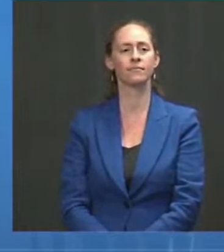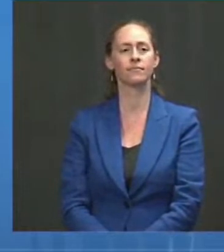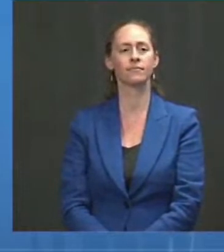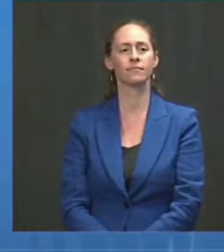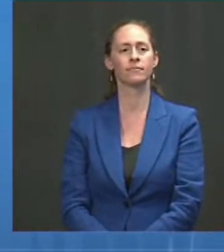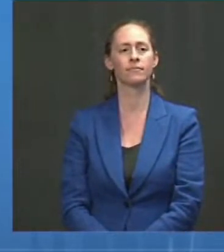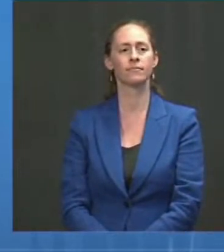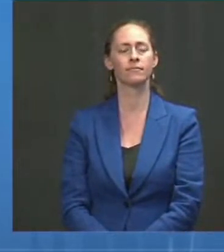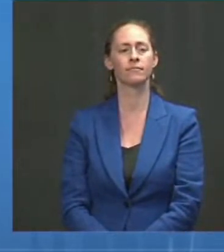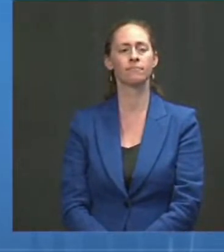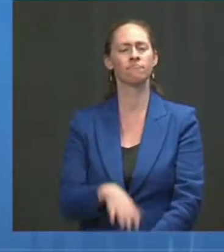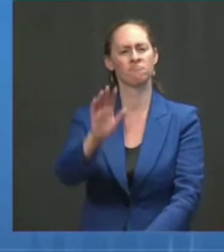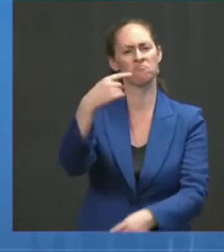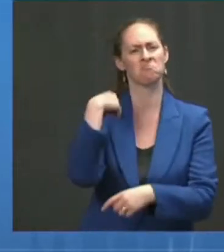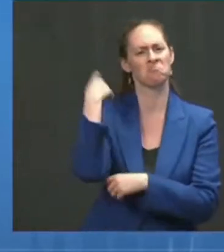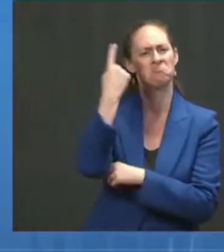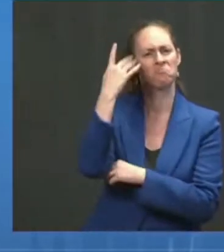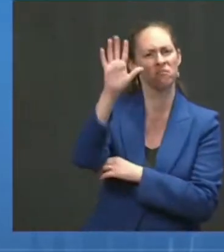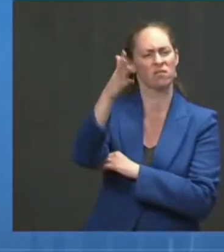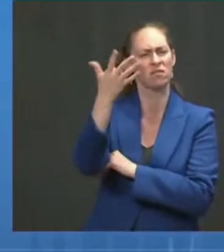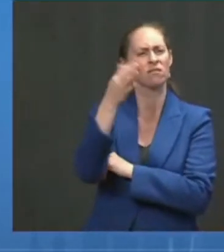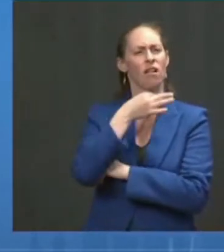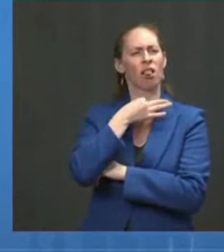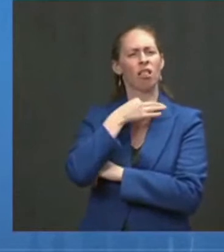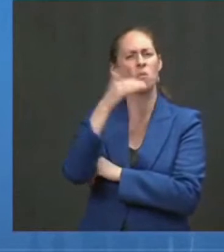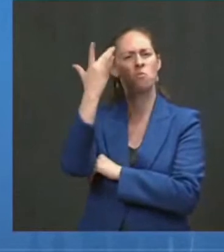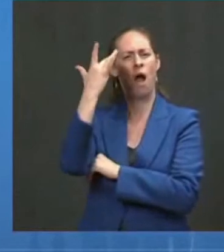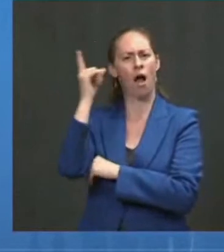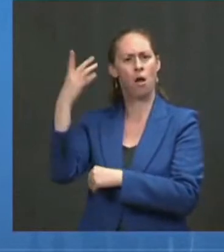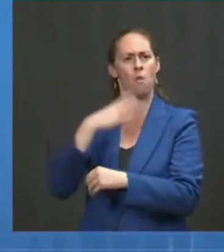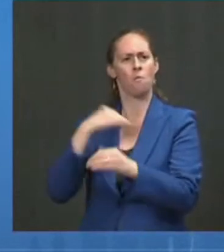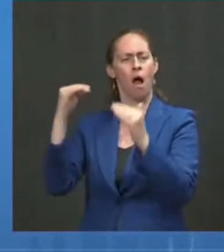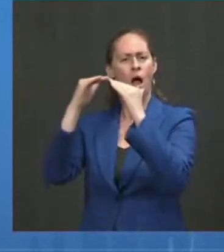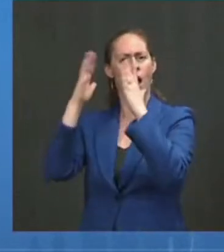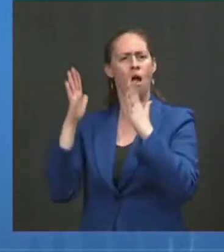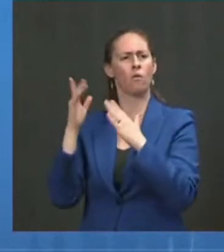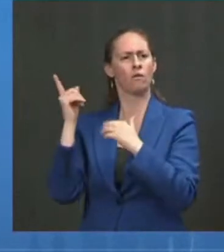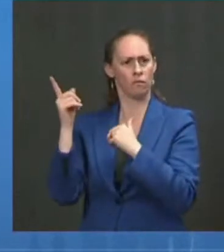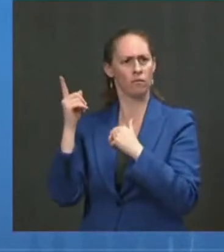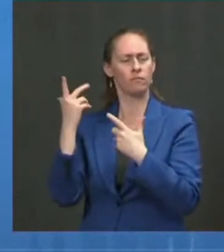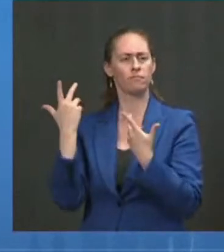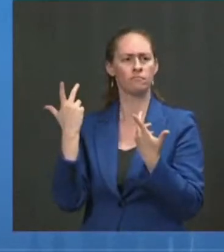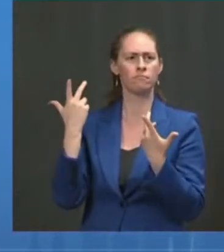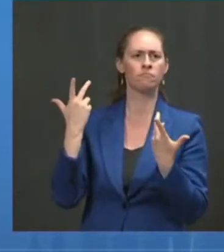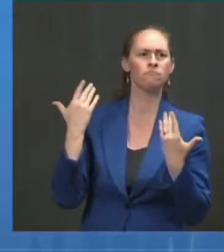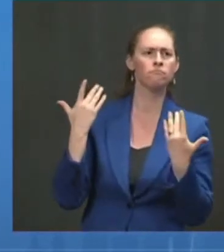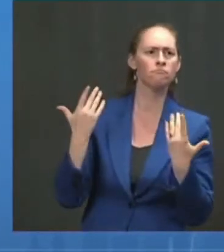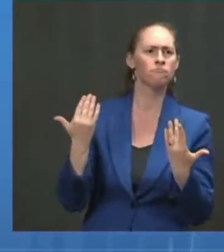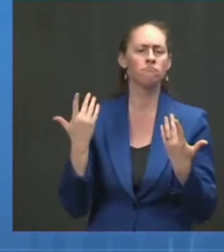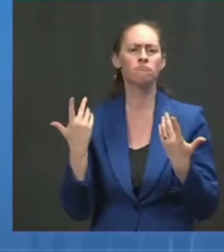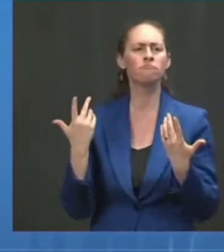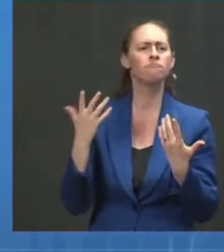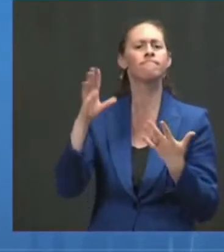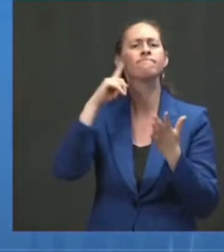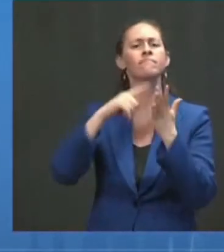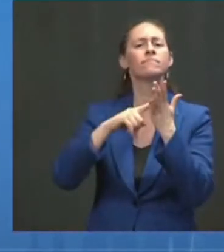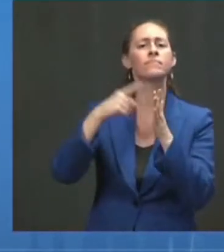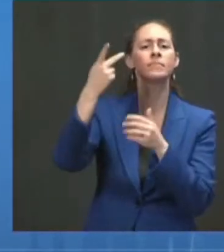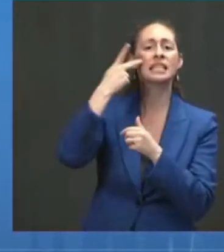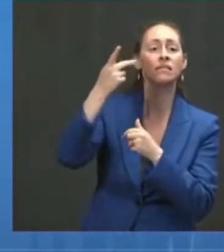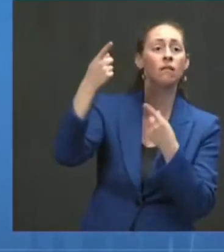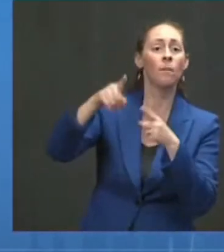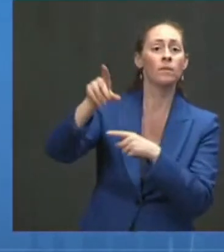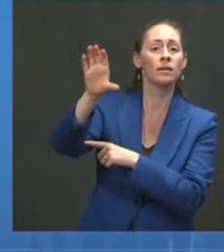White House is sort of getting in front of CDC and FDA here in terms of them actually reviewing applications